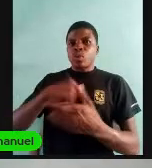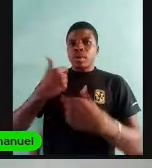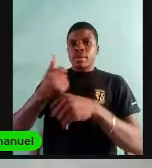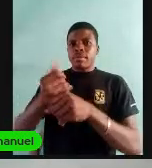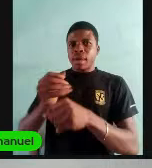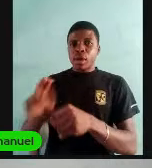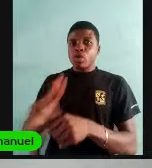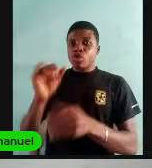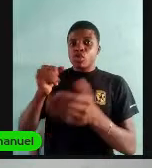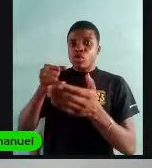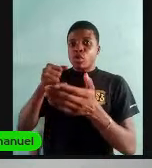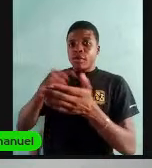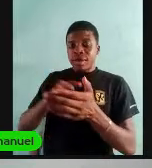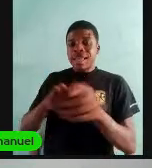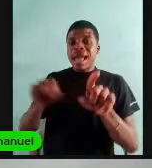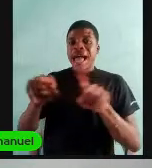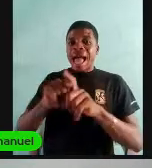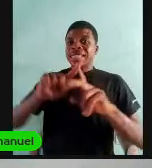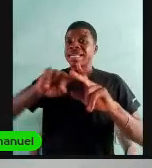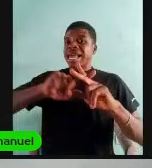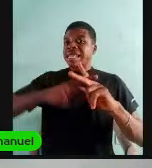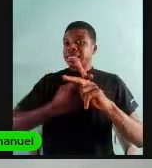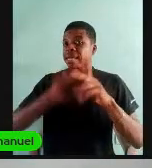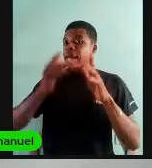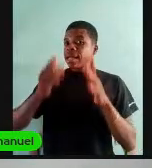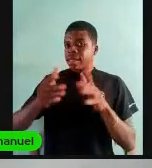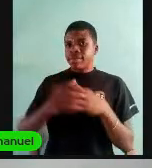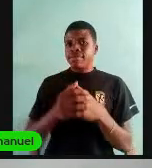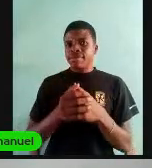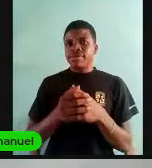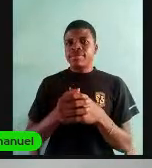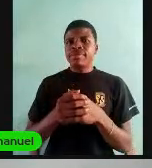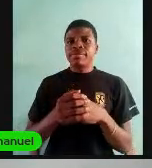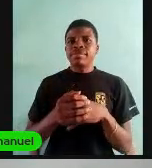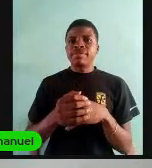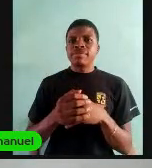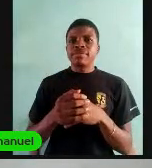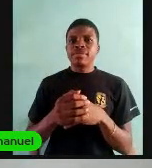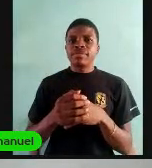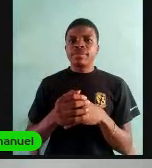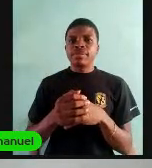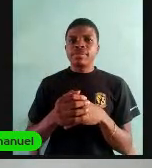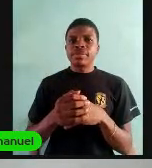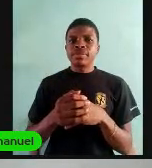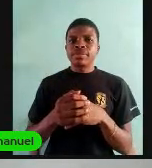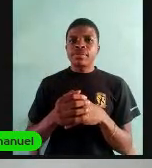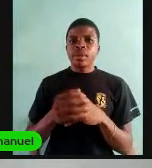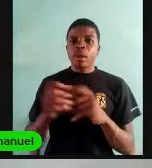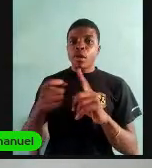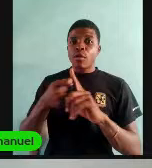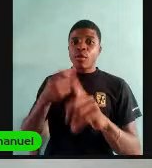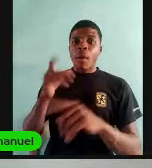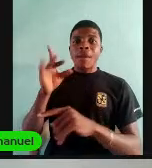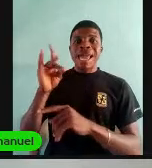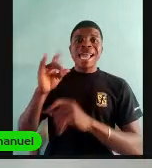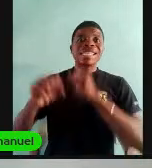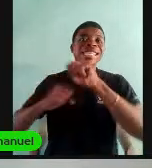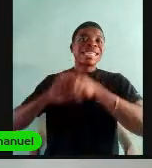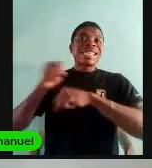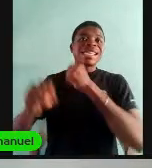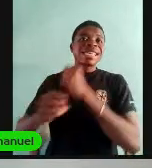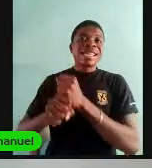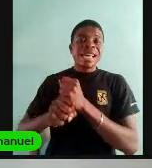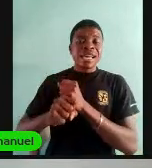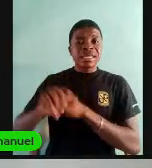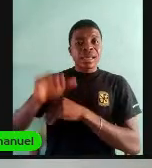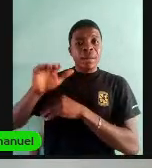kids from 8 years to 8 years, 9 years and above can start playing with Python. But anything below